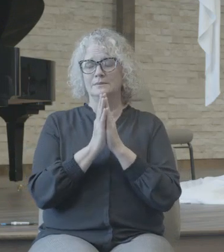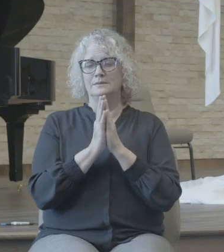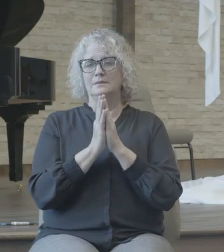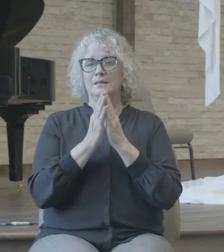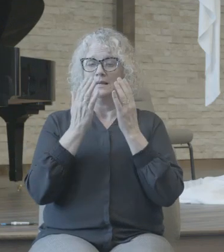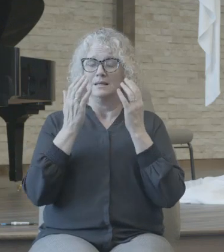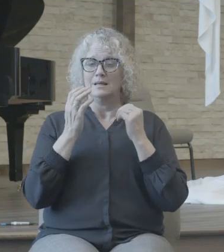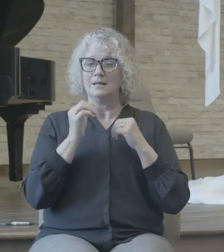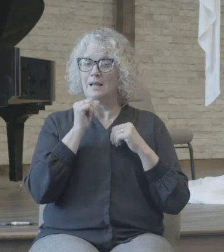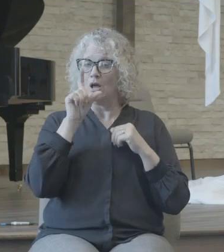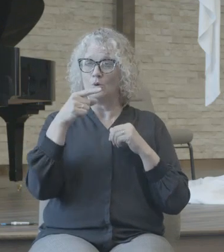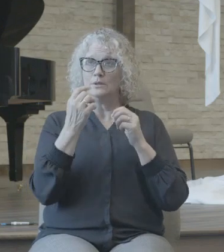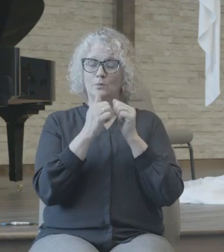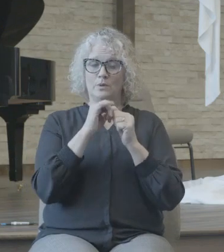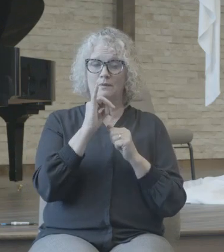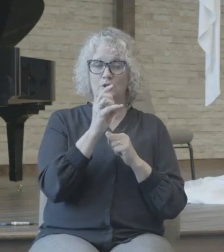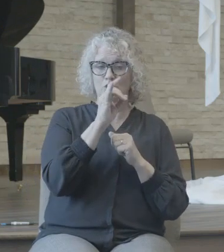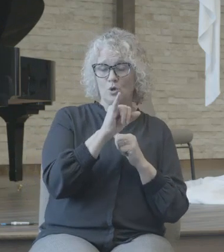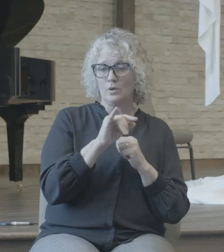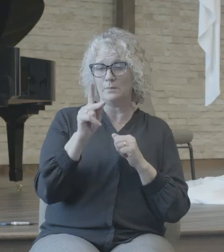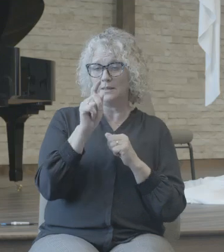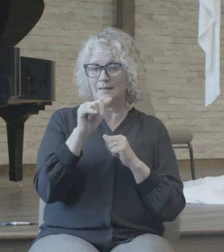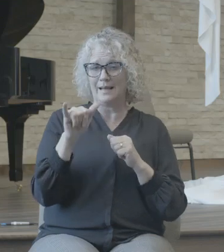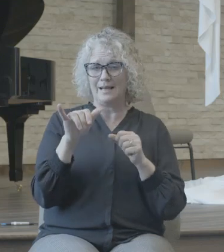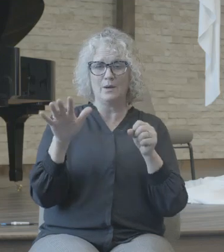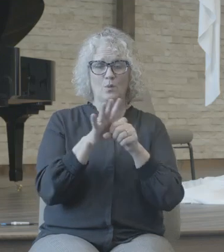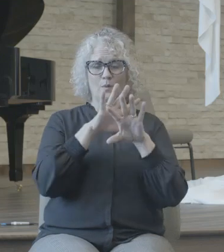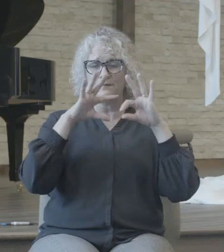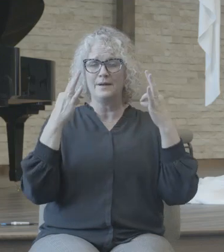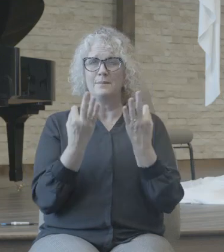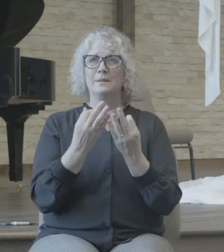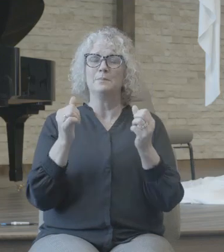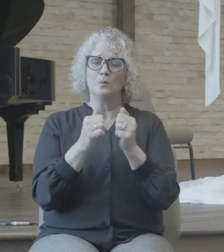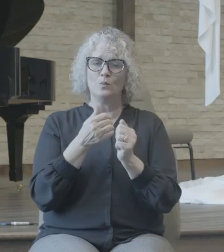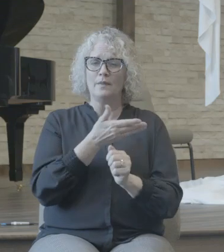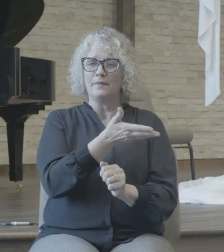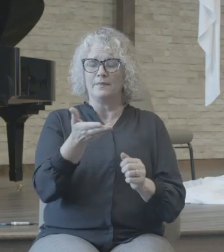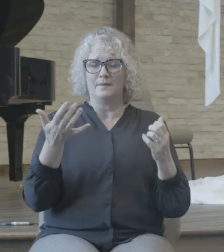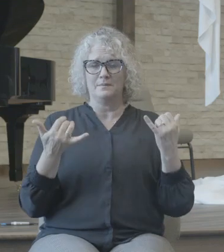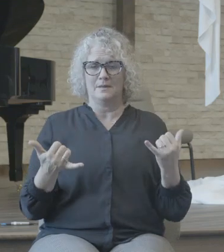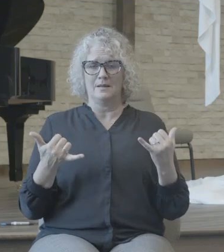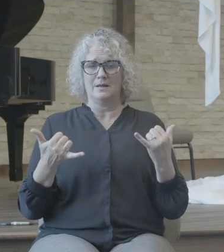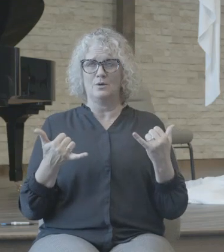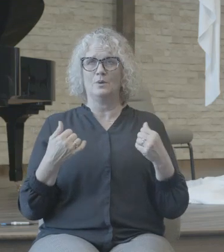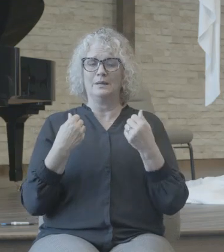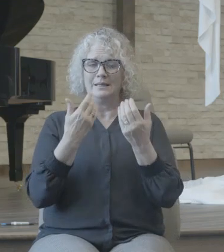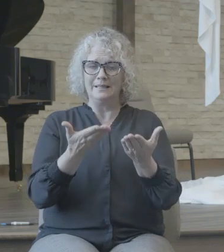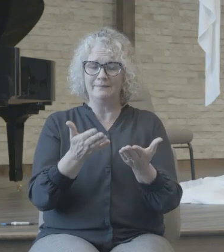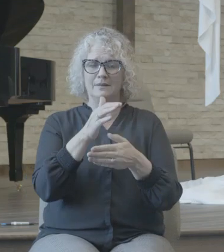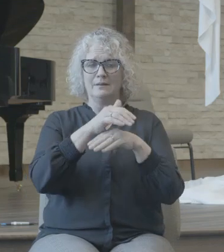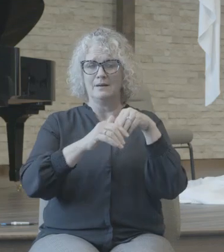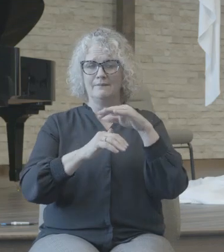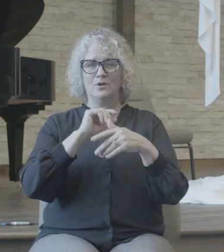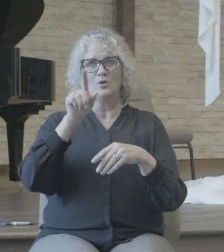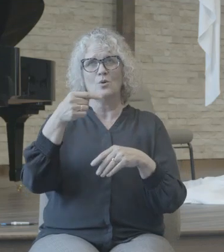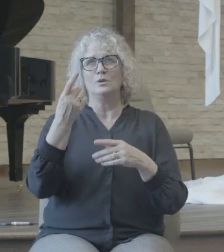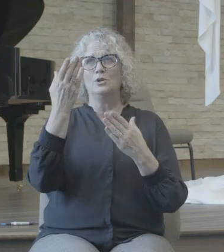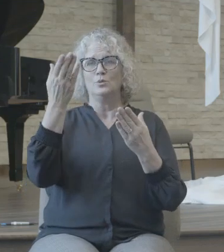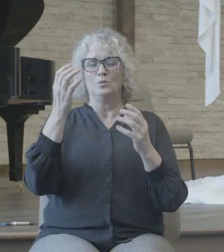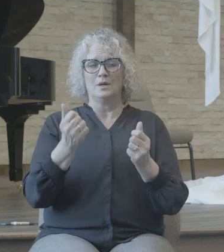not only with Jody, but Kay and the entire family at this time, and give them the comfort only you can